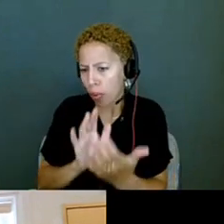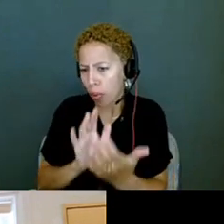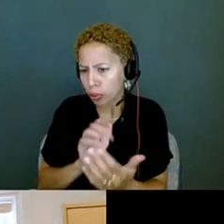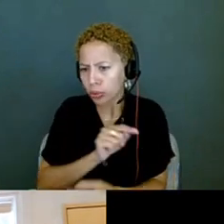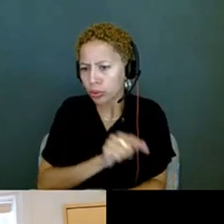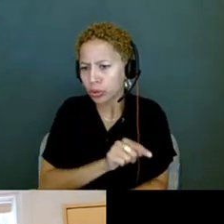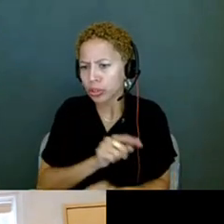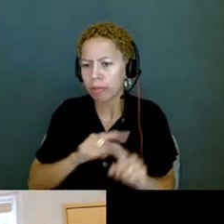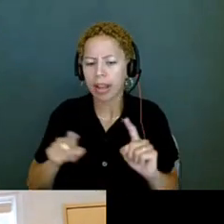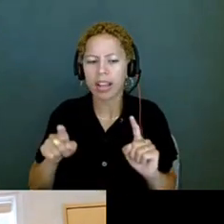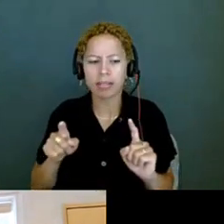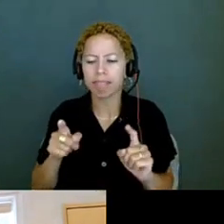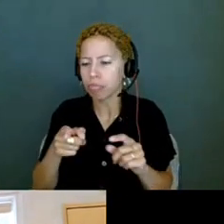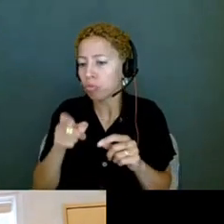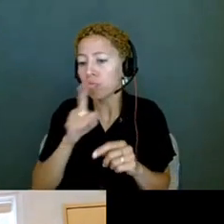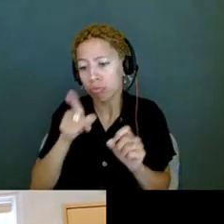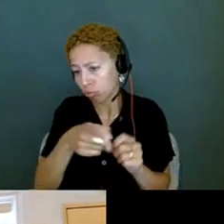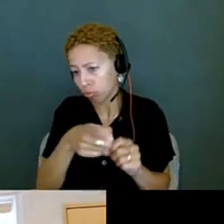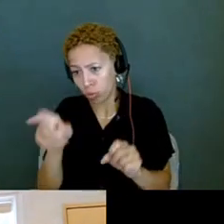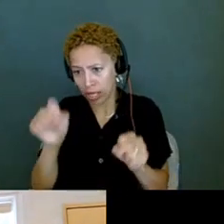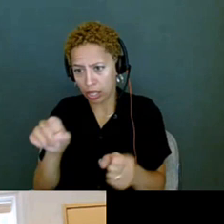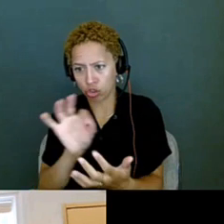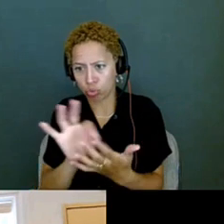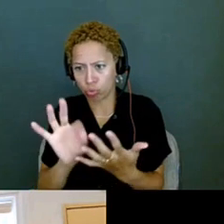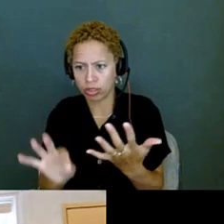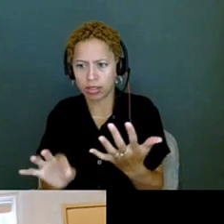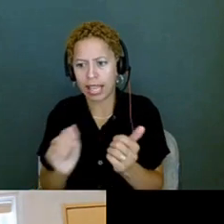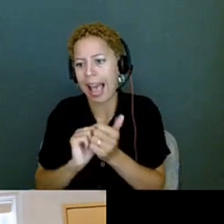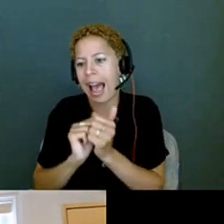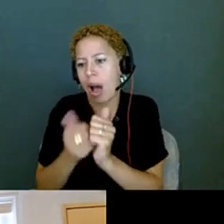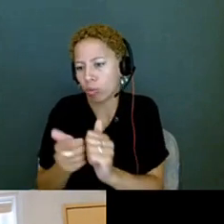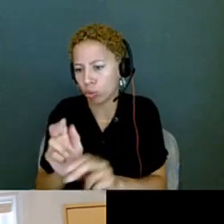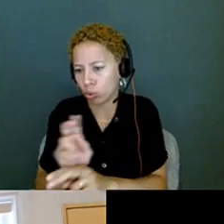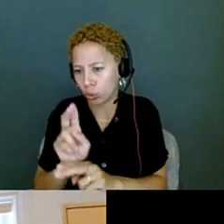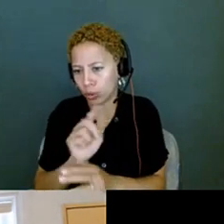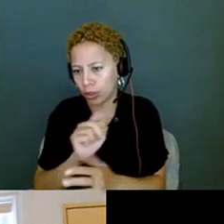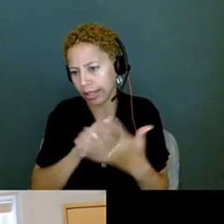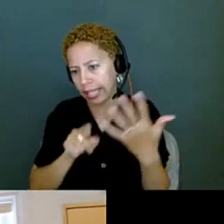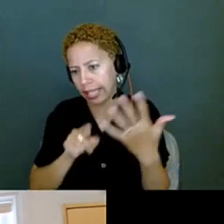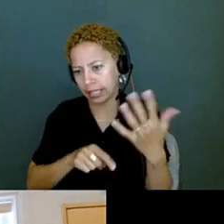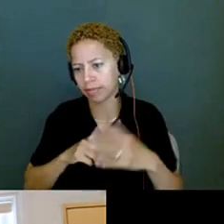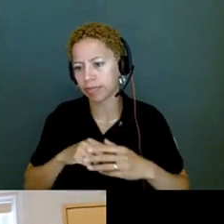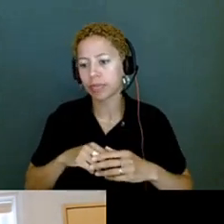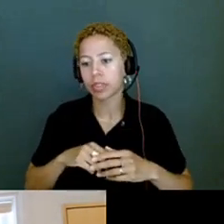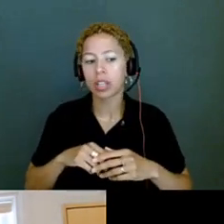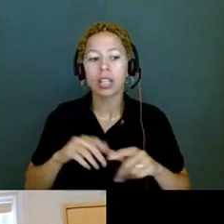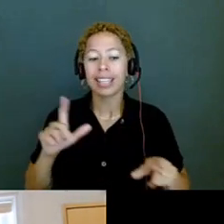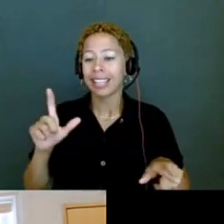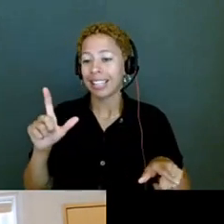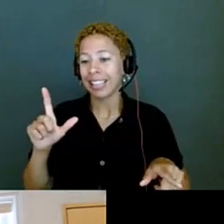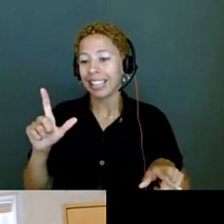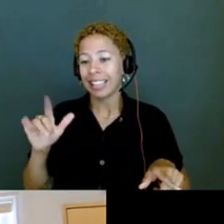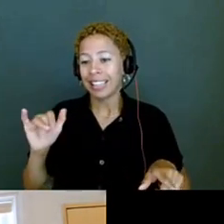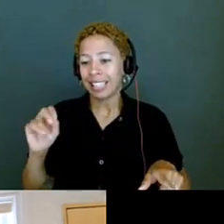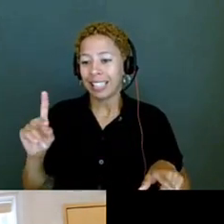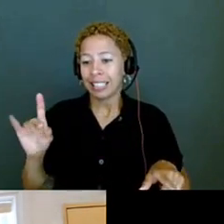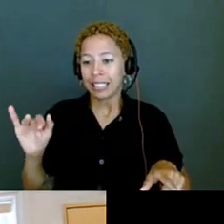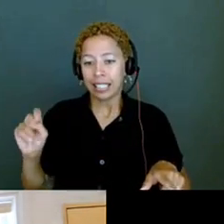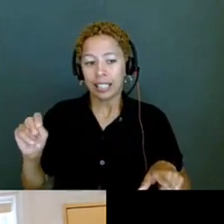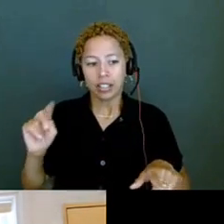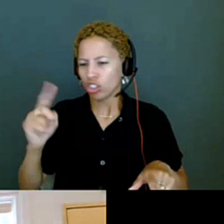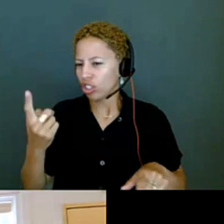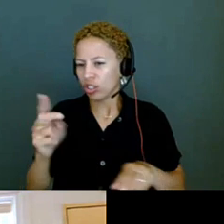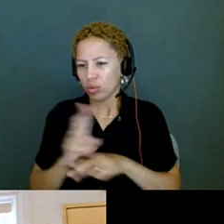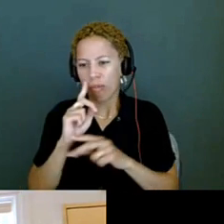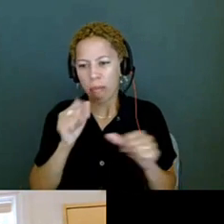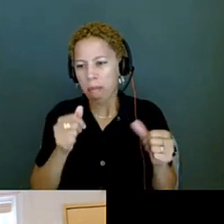choice in what you might use it as. And for us, because we're only using it for posts, we may check it once a day. I